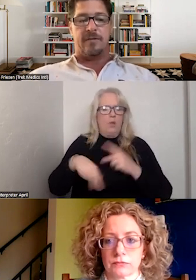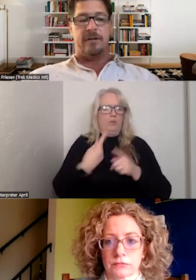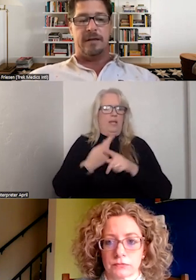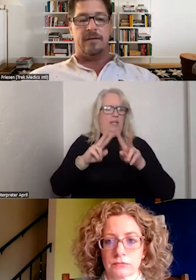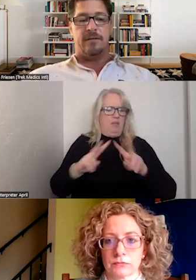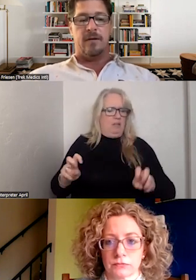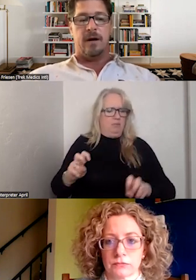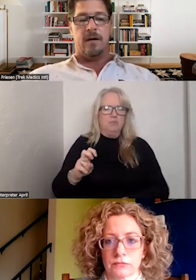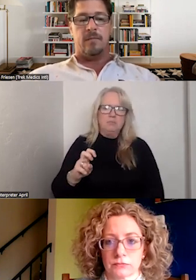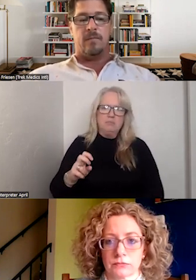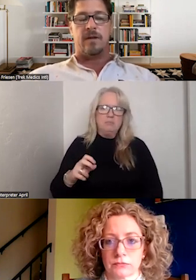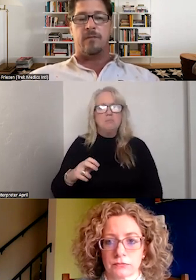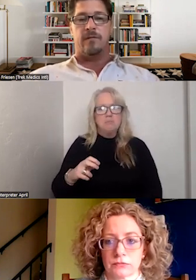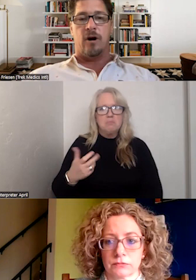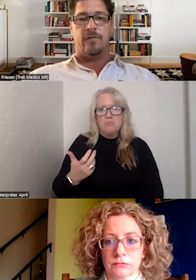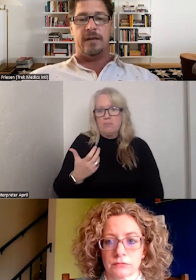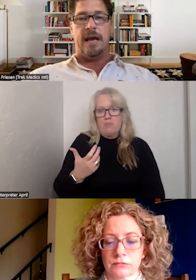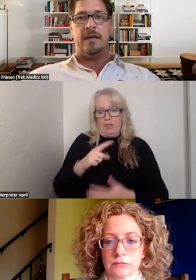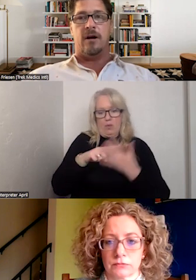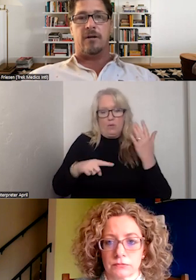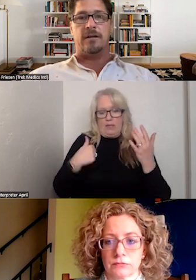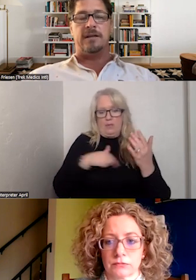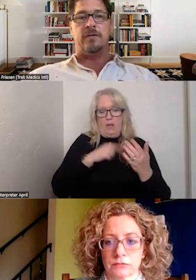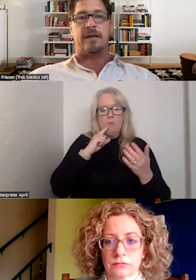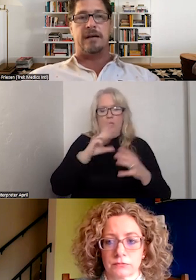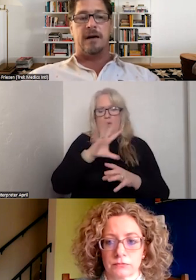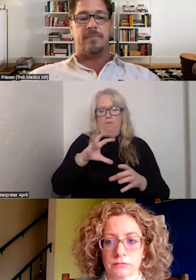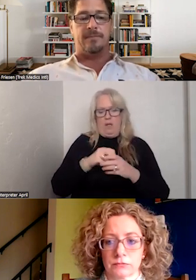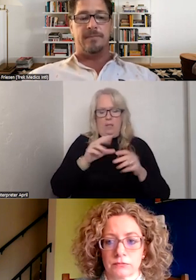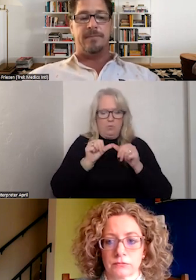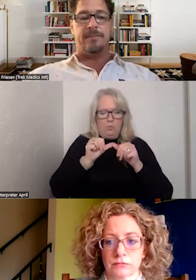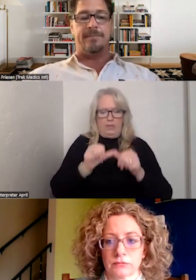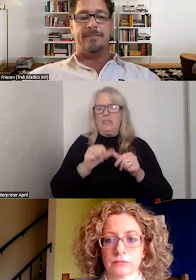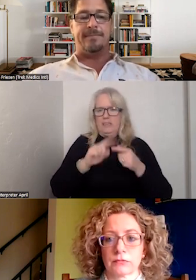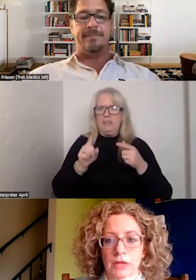that's absolutely stuff we're involved in and are continuing to scale up.